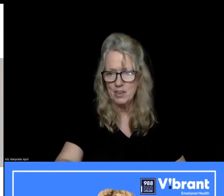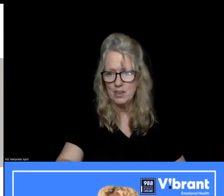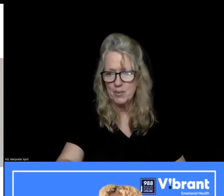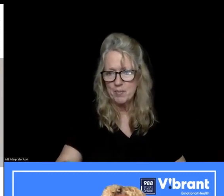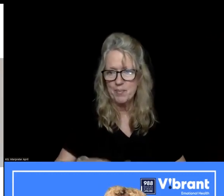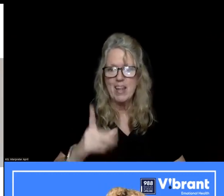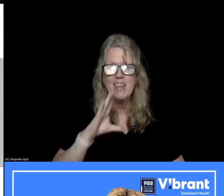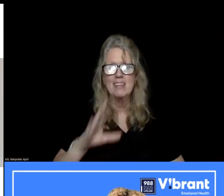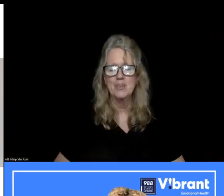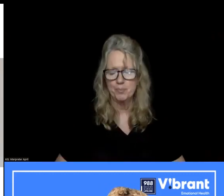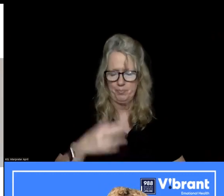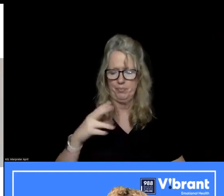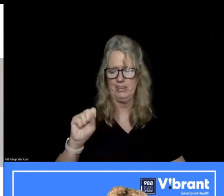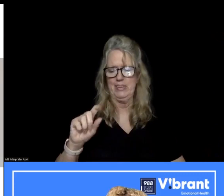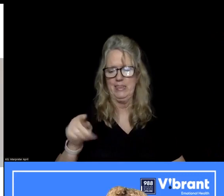Thanks.